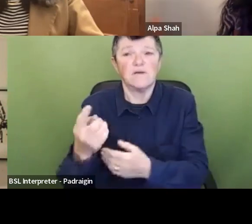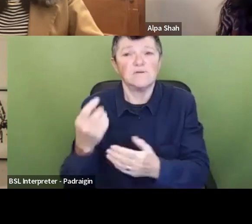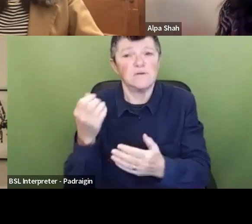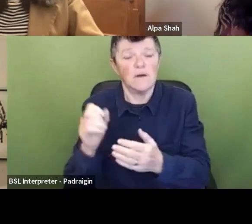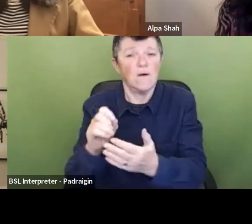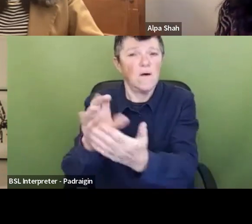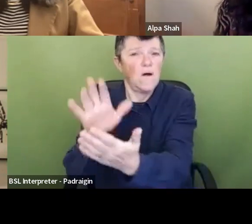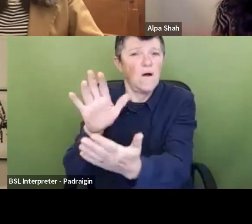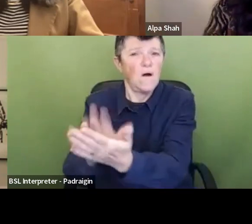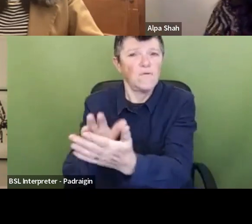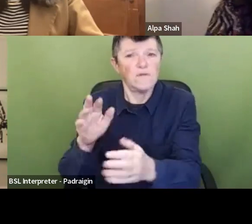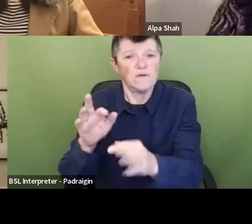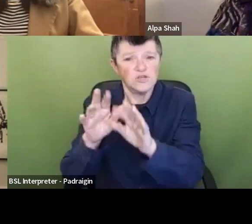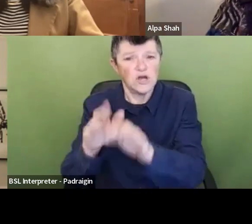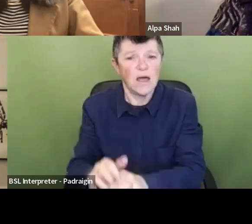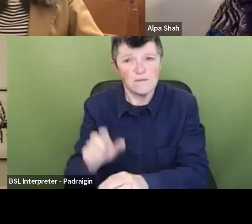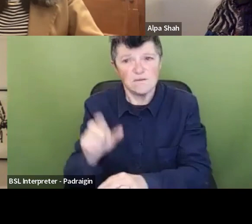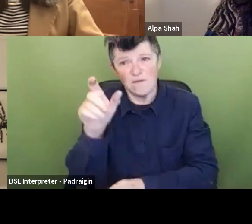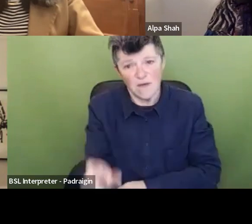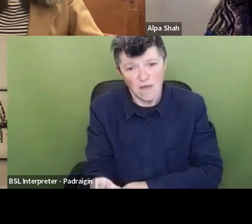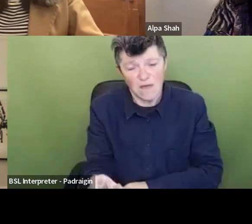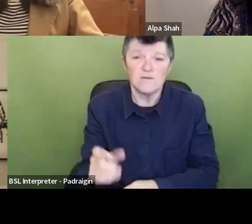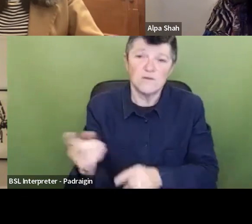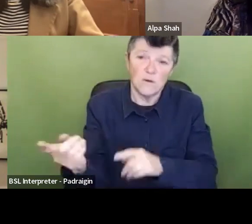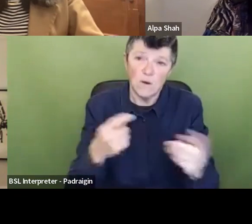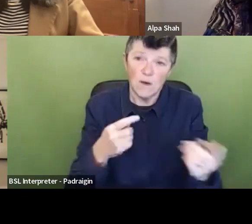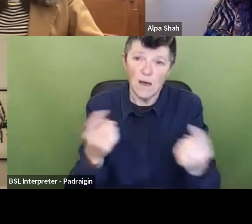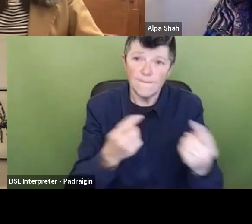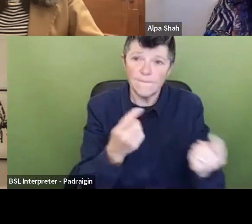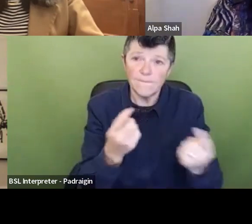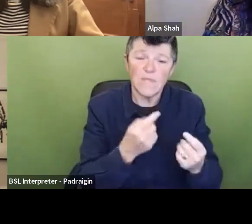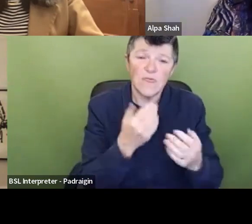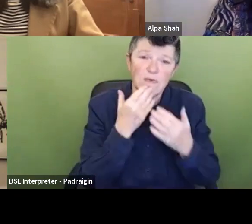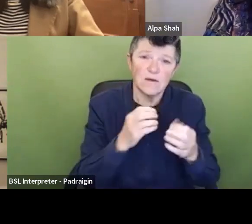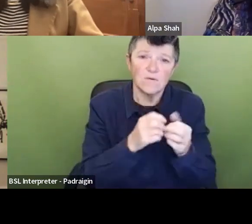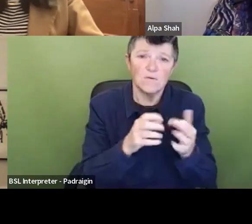in the chat box. Do come along, and thank you to the BSL interpreters